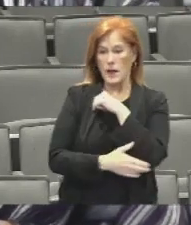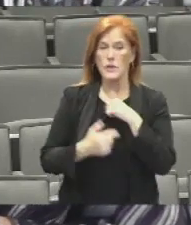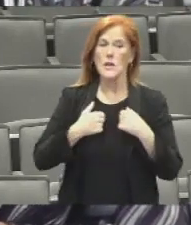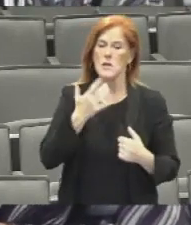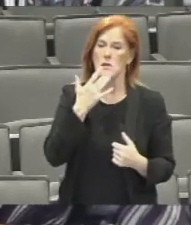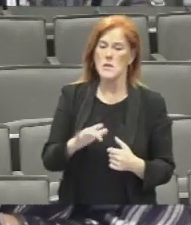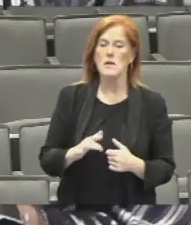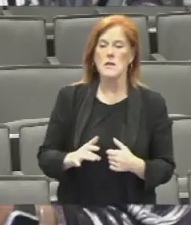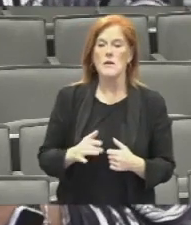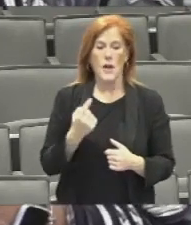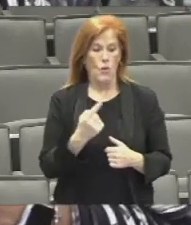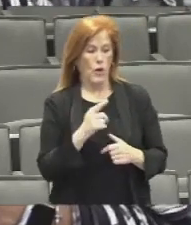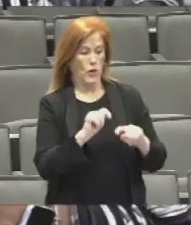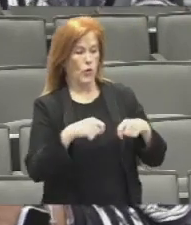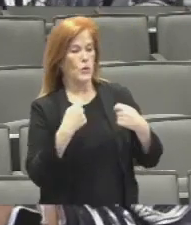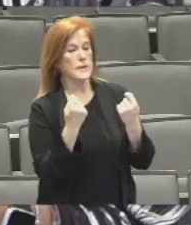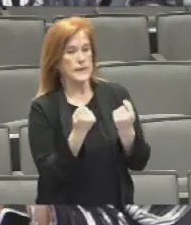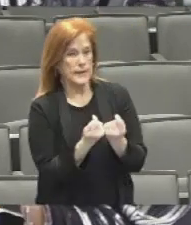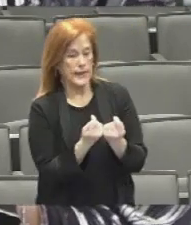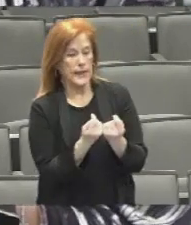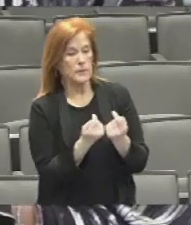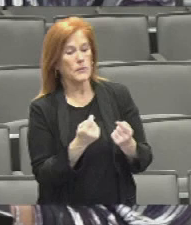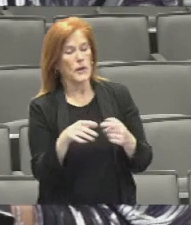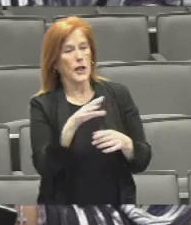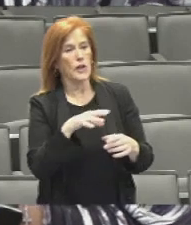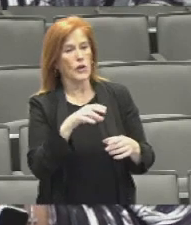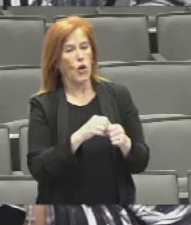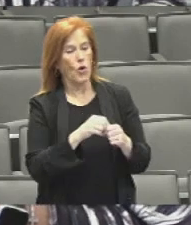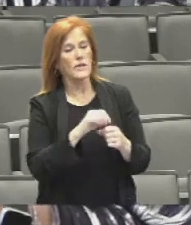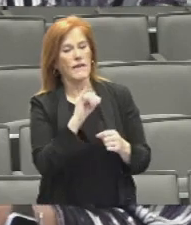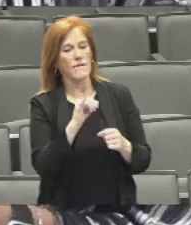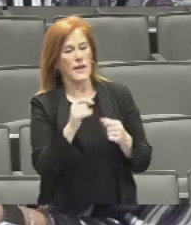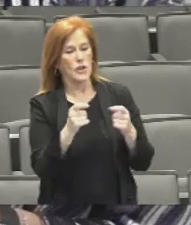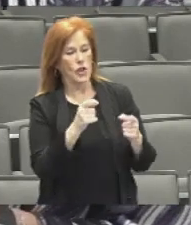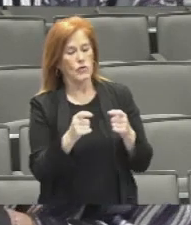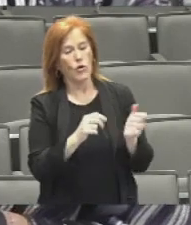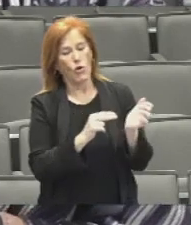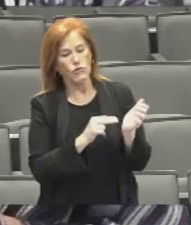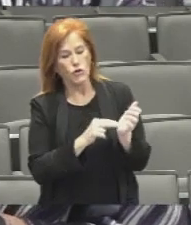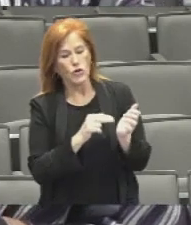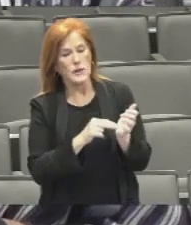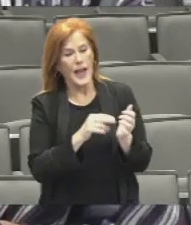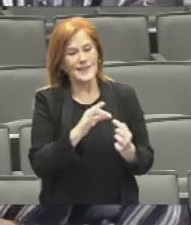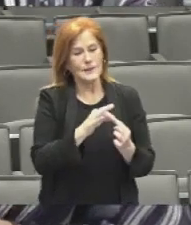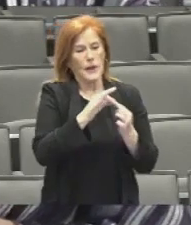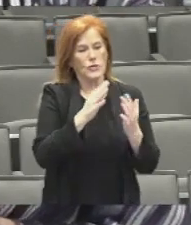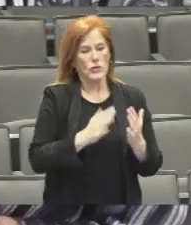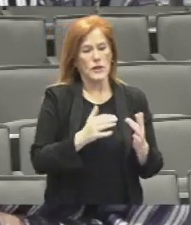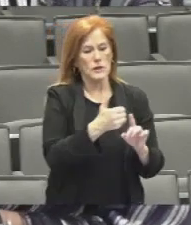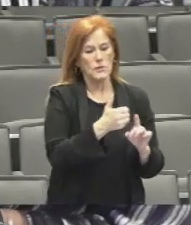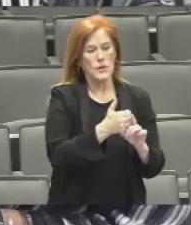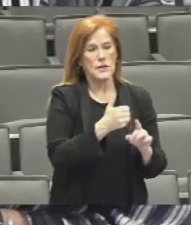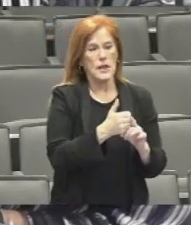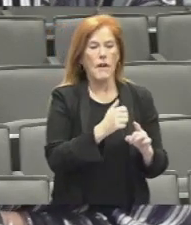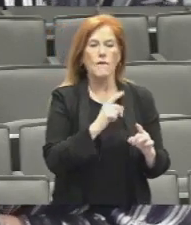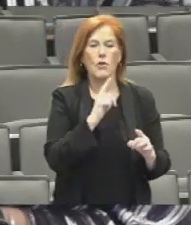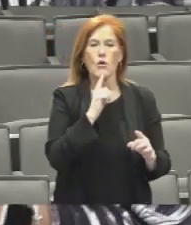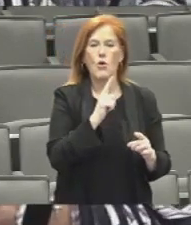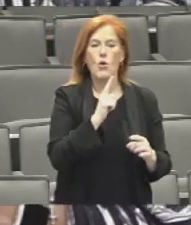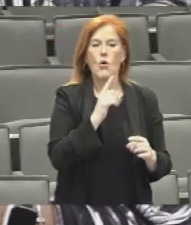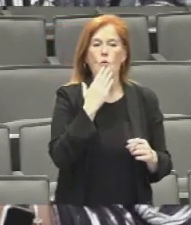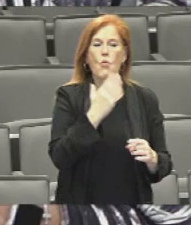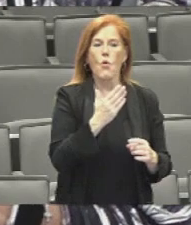one of these teams, which is made up of infection control nurses and specialists who actually are well known around the